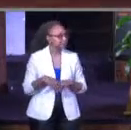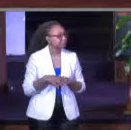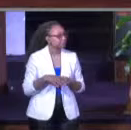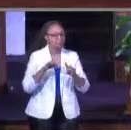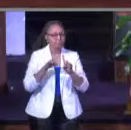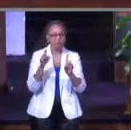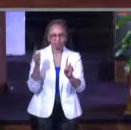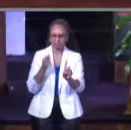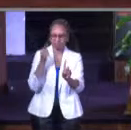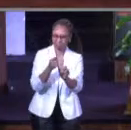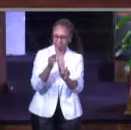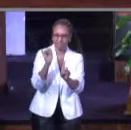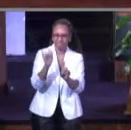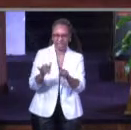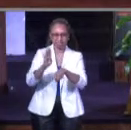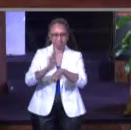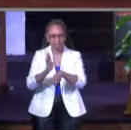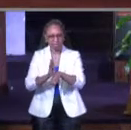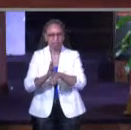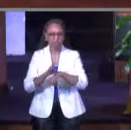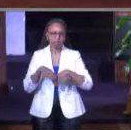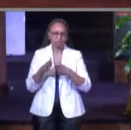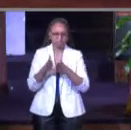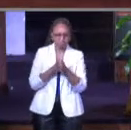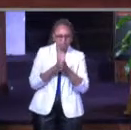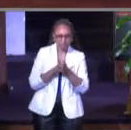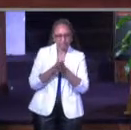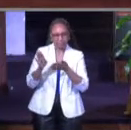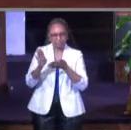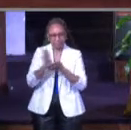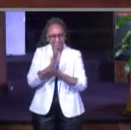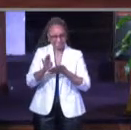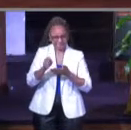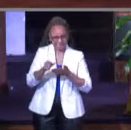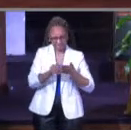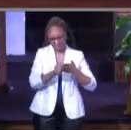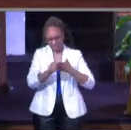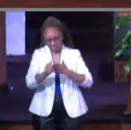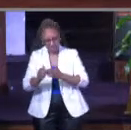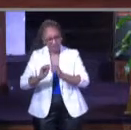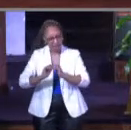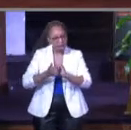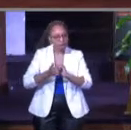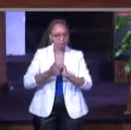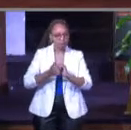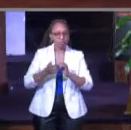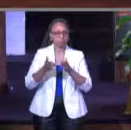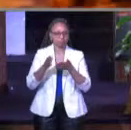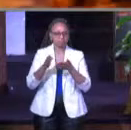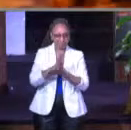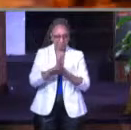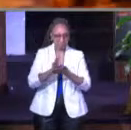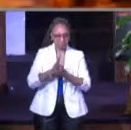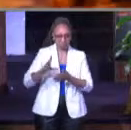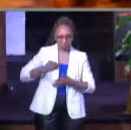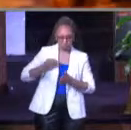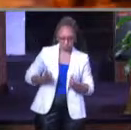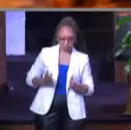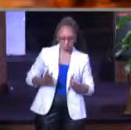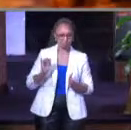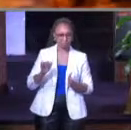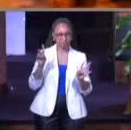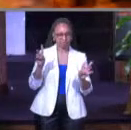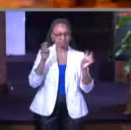But that's how Bethel's entrepreneurs and businesses can lead the way in entrepreneurial evangelism in this open